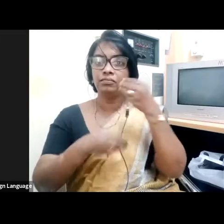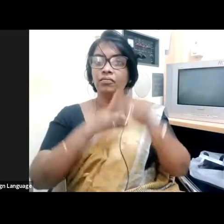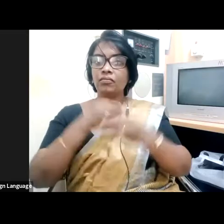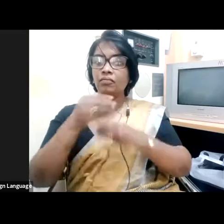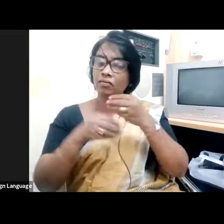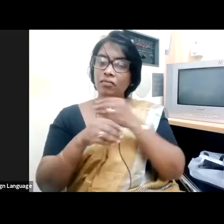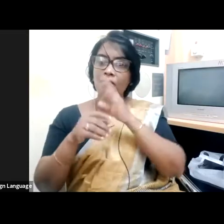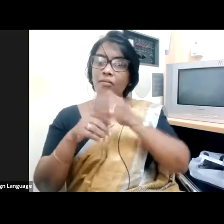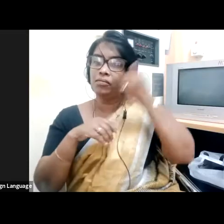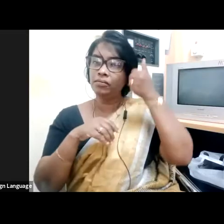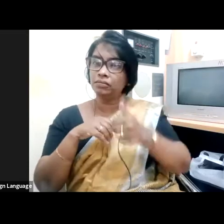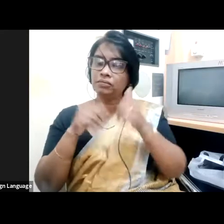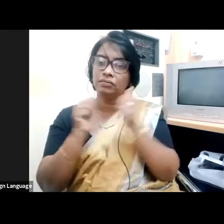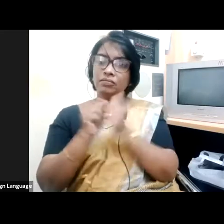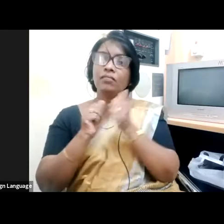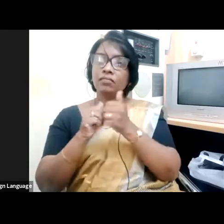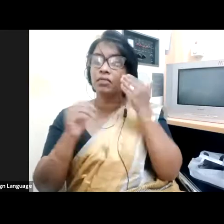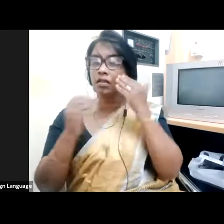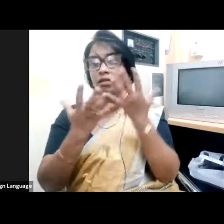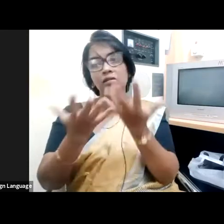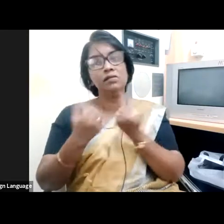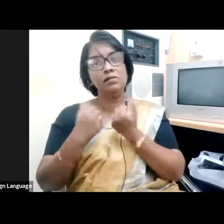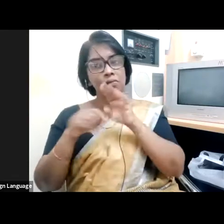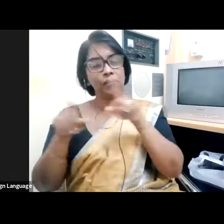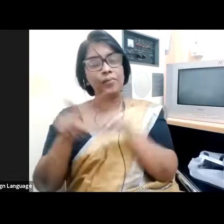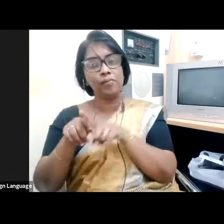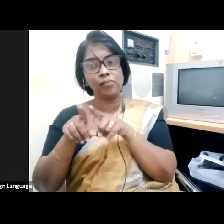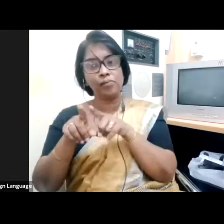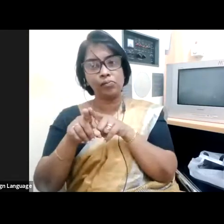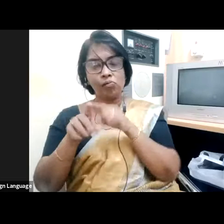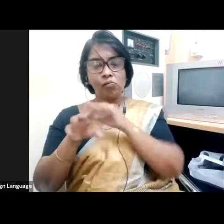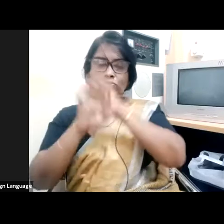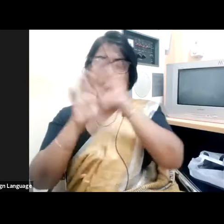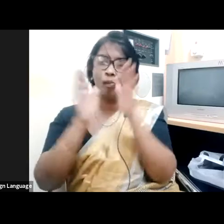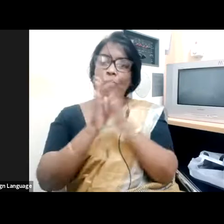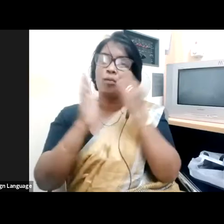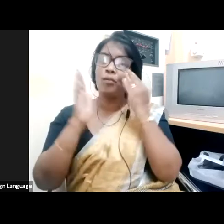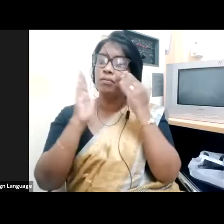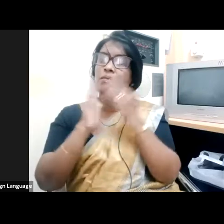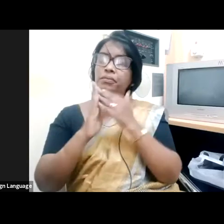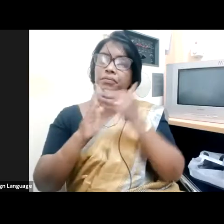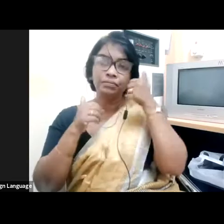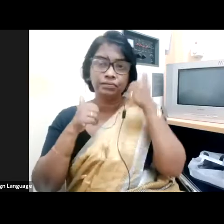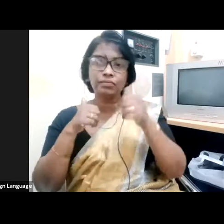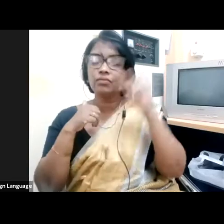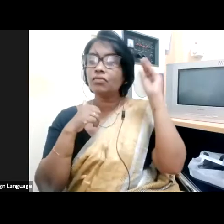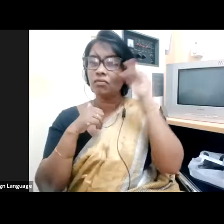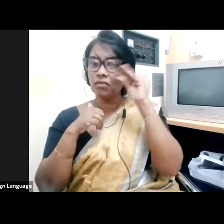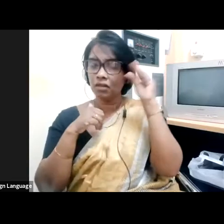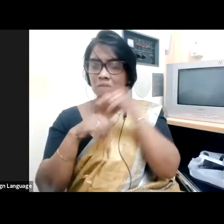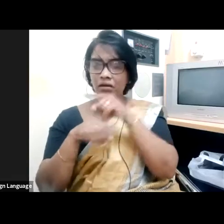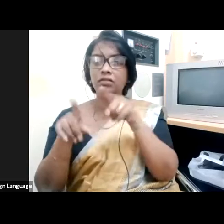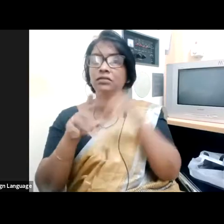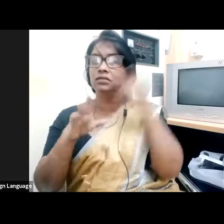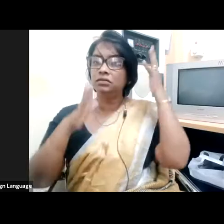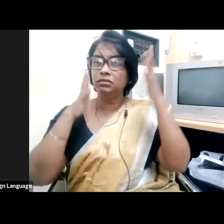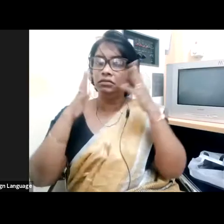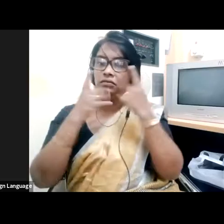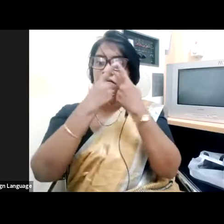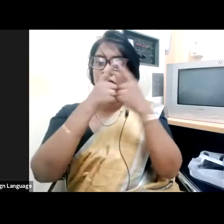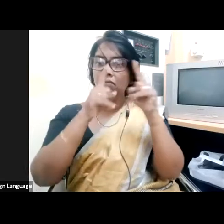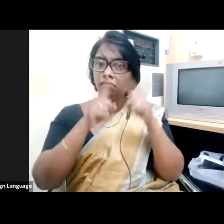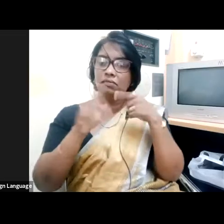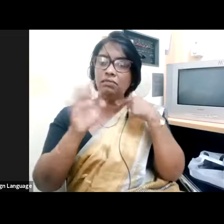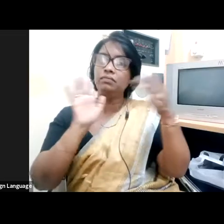them. Hello, good afternoon, and welcome to everyone joining from various parts of the world today. We have a fantastic